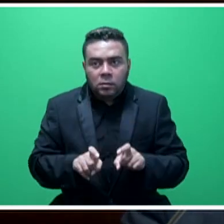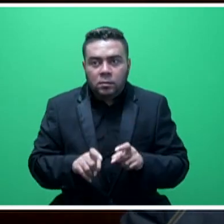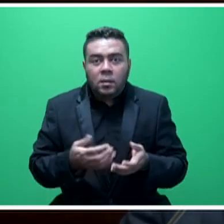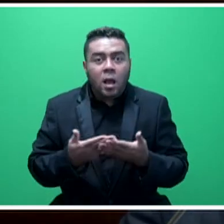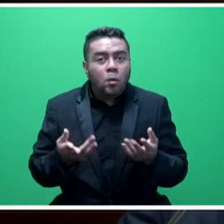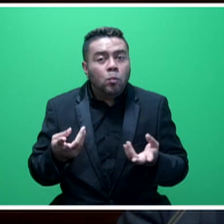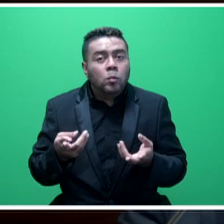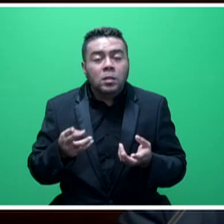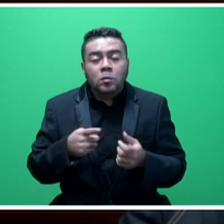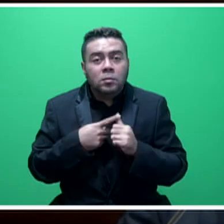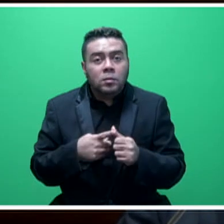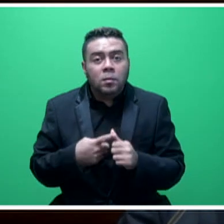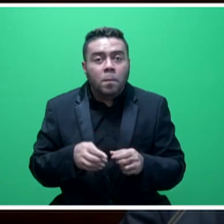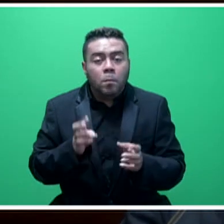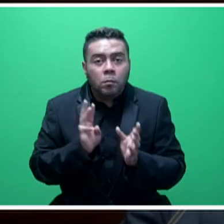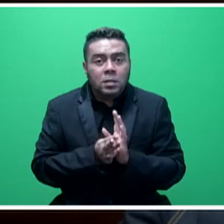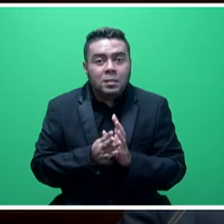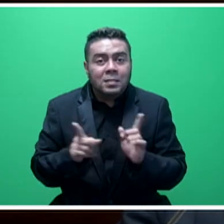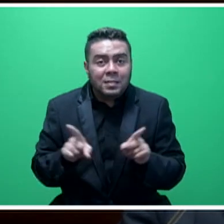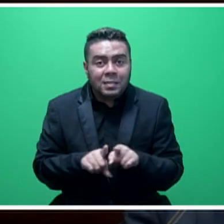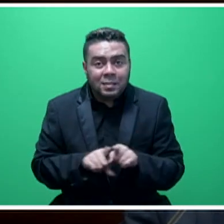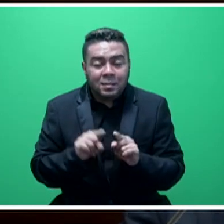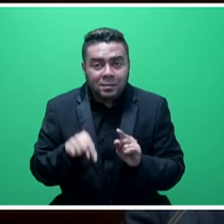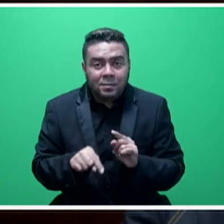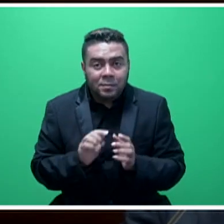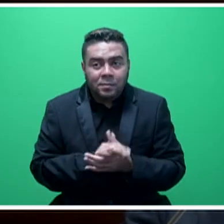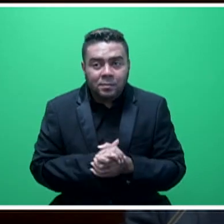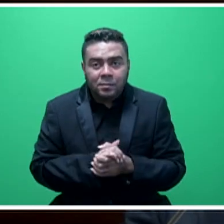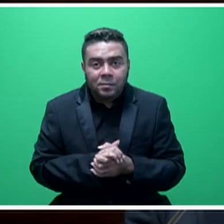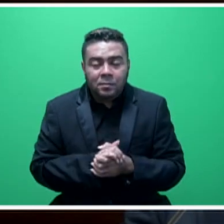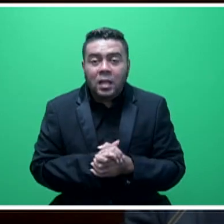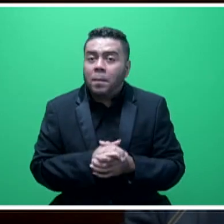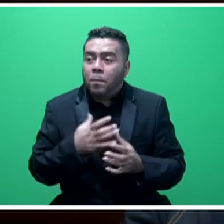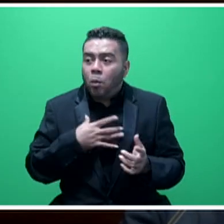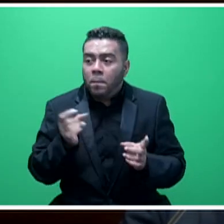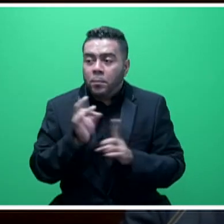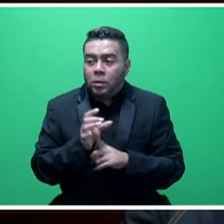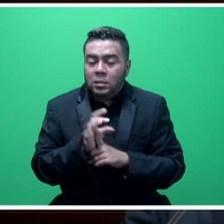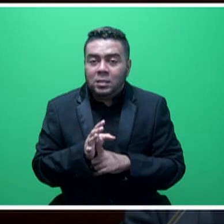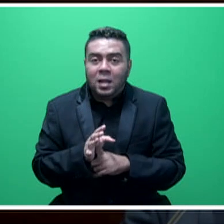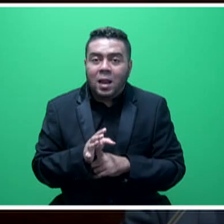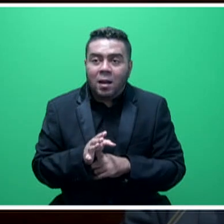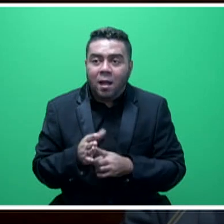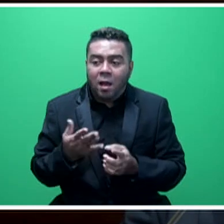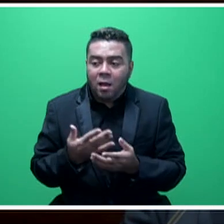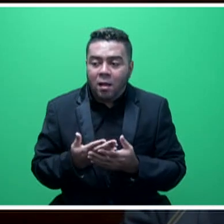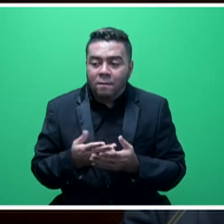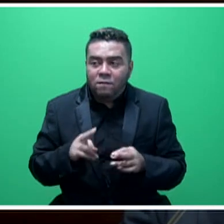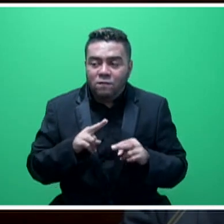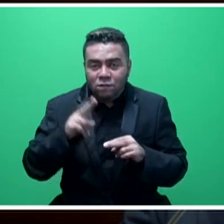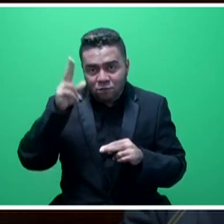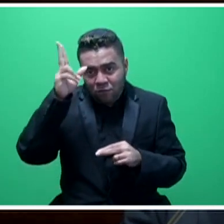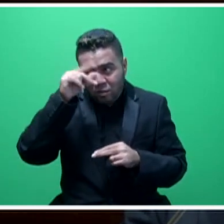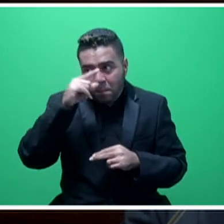in moments like this is a testament of our character and, more importantly, our solidarity as Fijians as a nation, Mr.